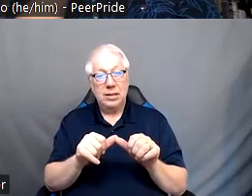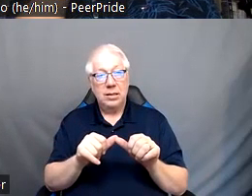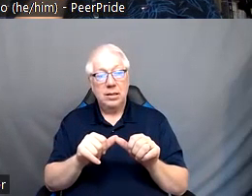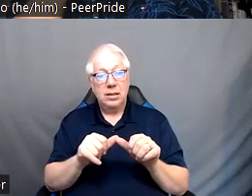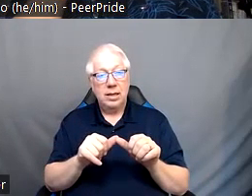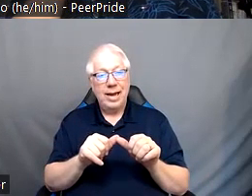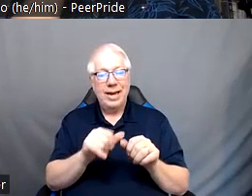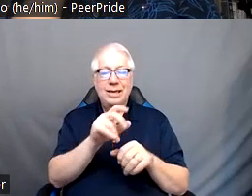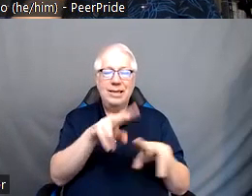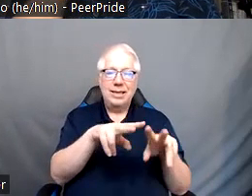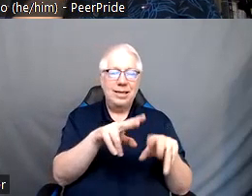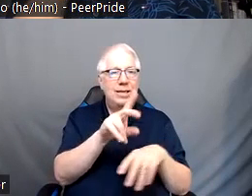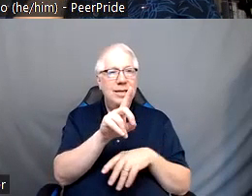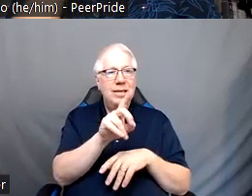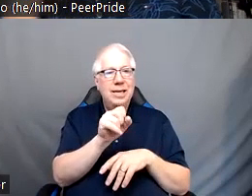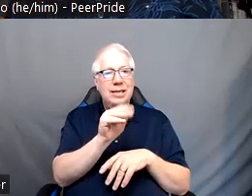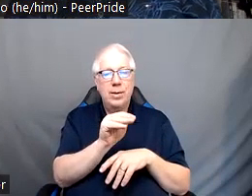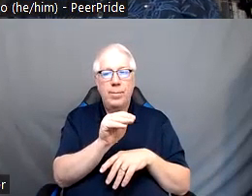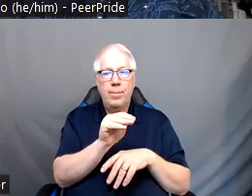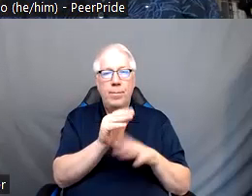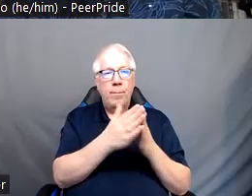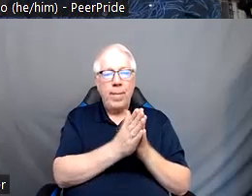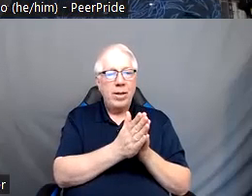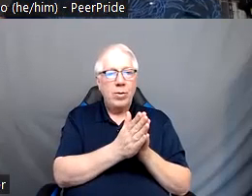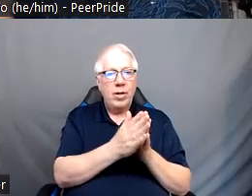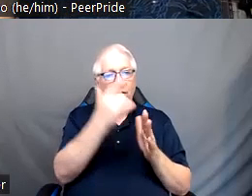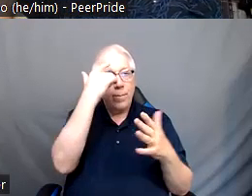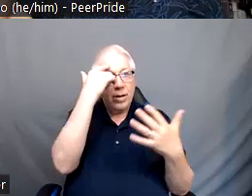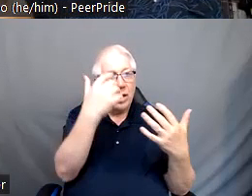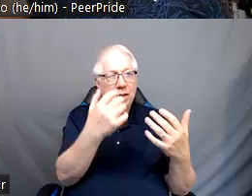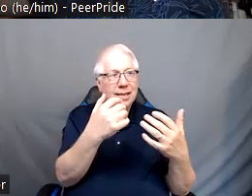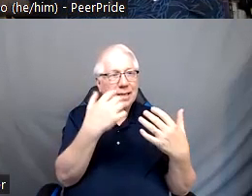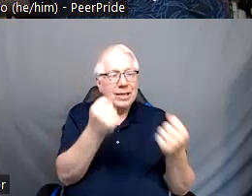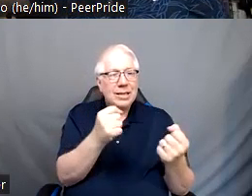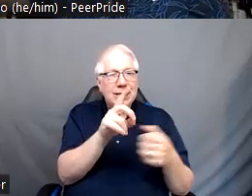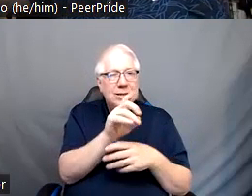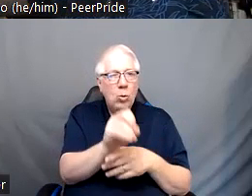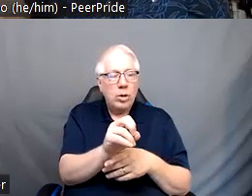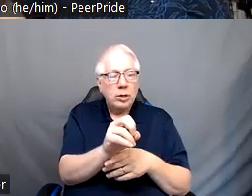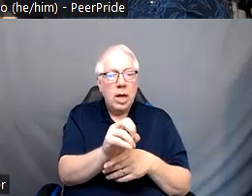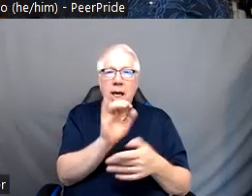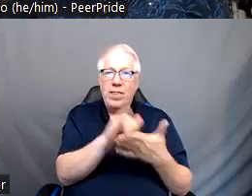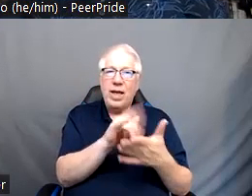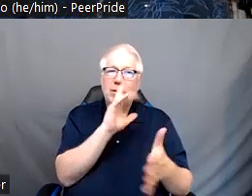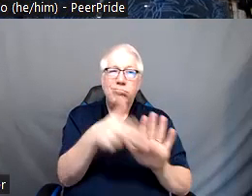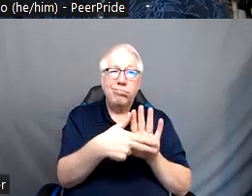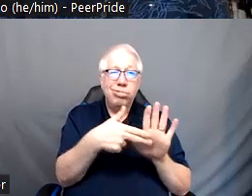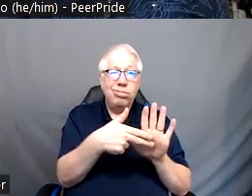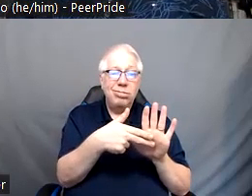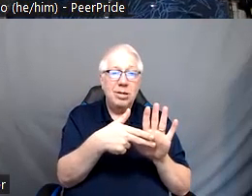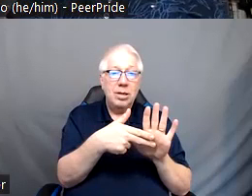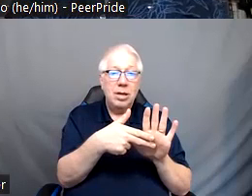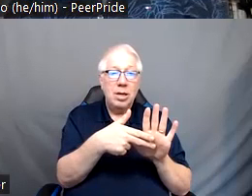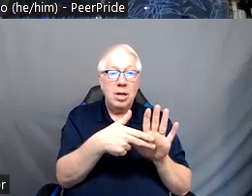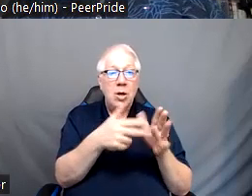the diagnostic statistical manual of mental disorders is pretty stigmatizing, because we already